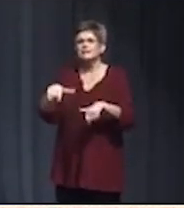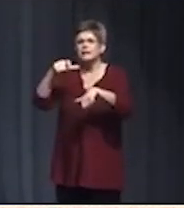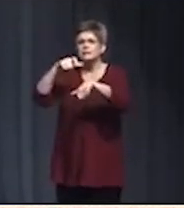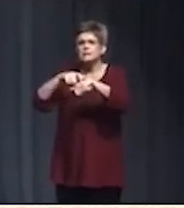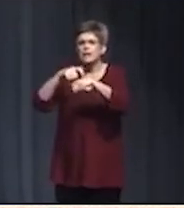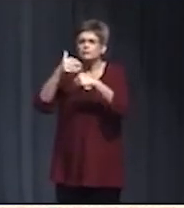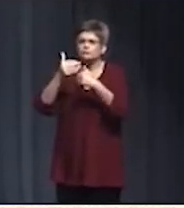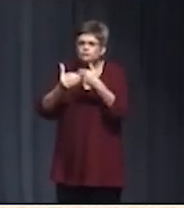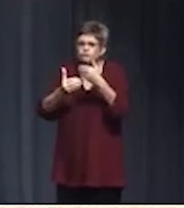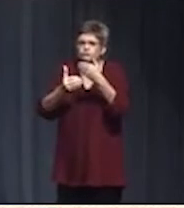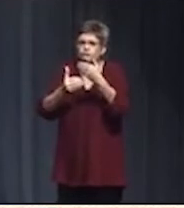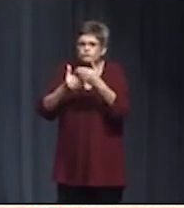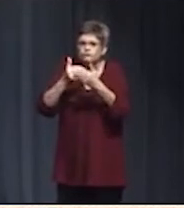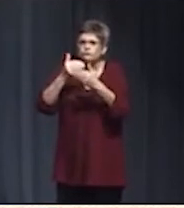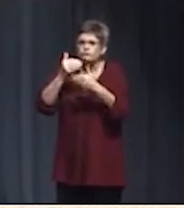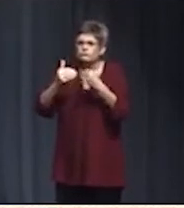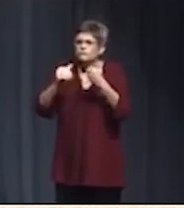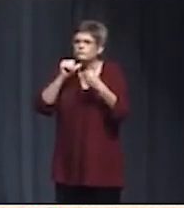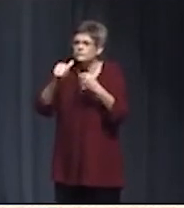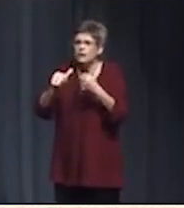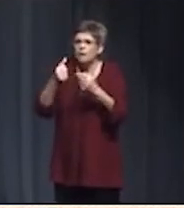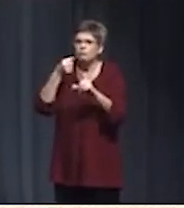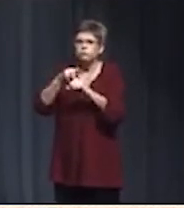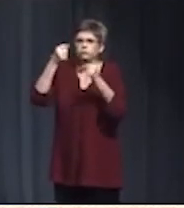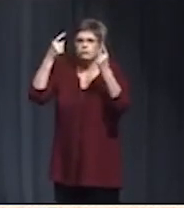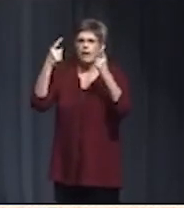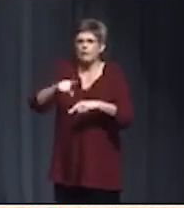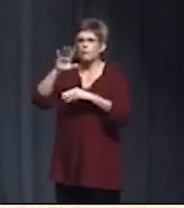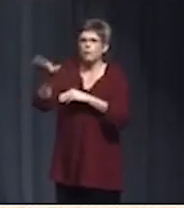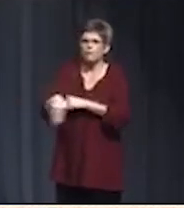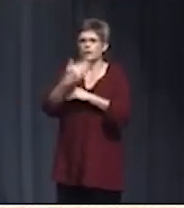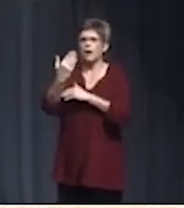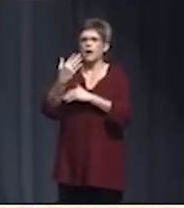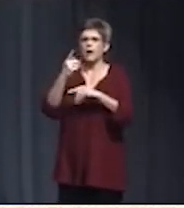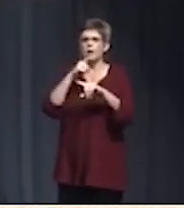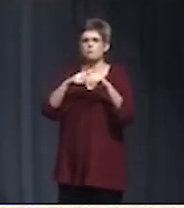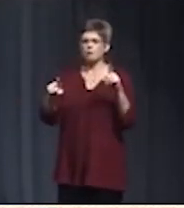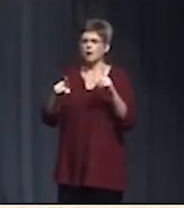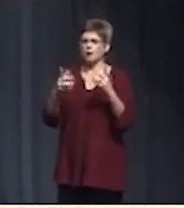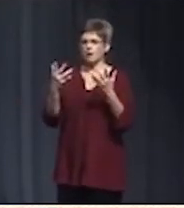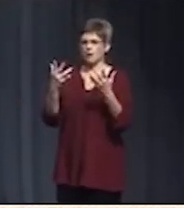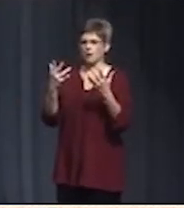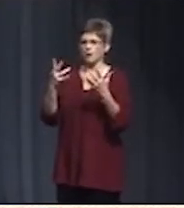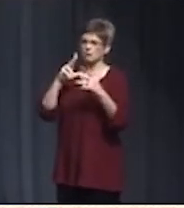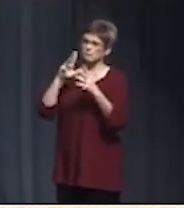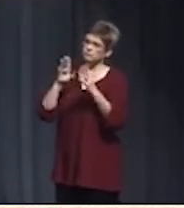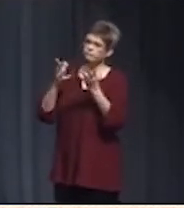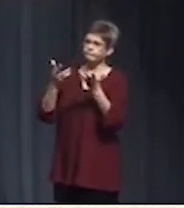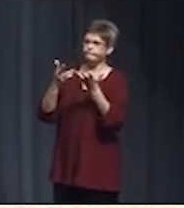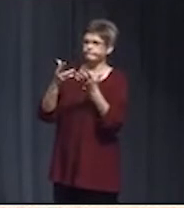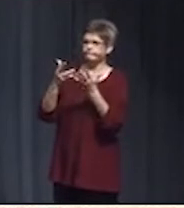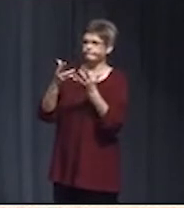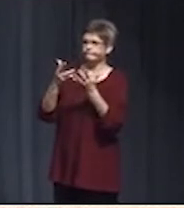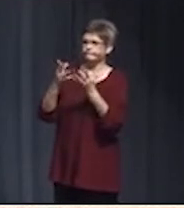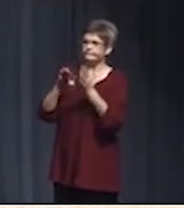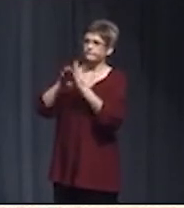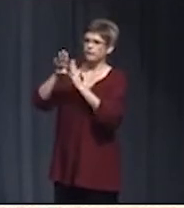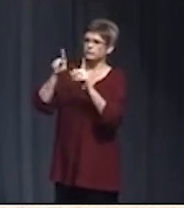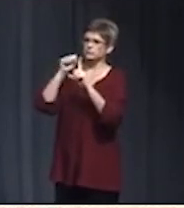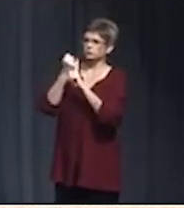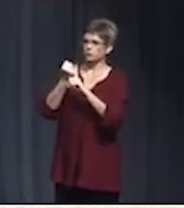to put, you can put him together in a situation where he's with another dad who has a child with a similar situation.